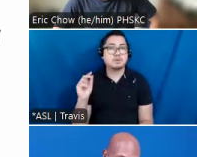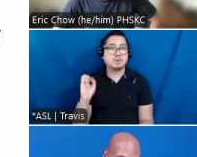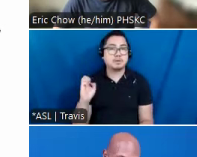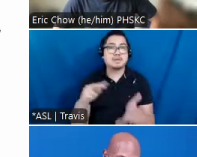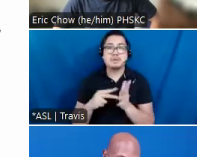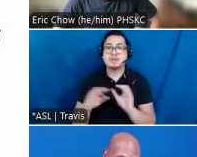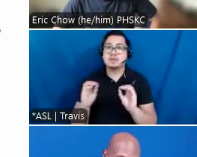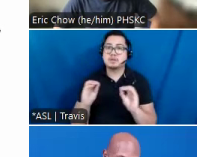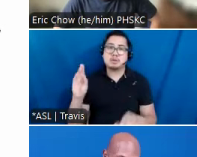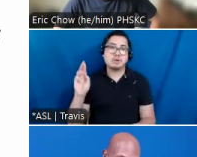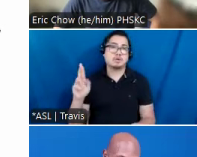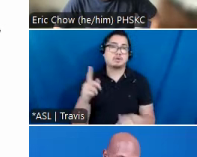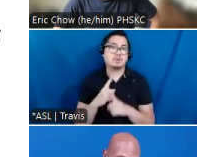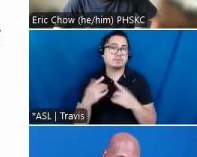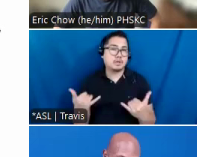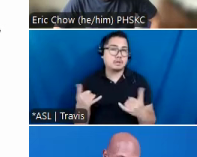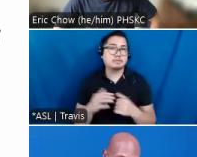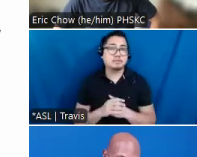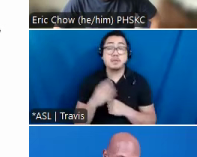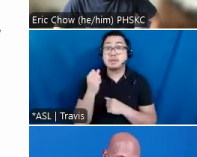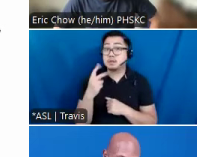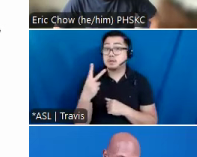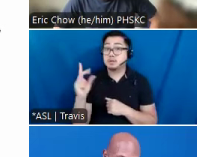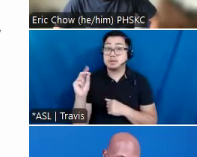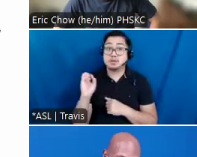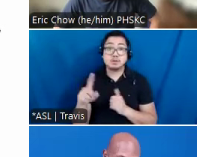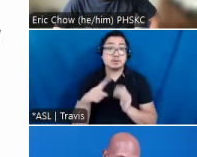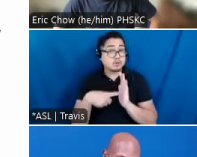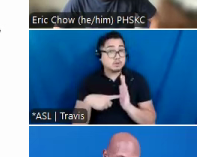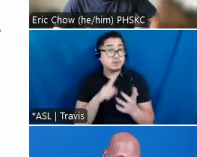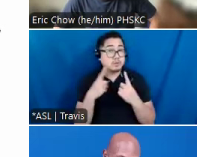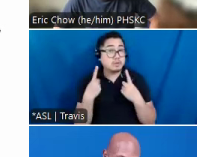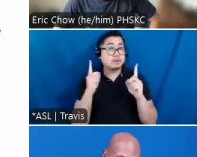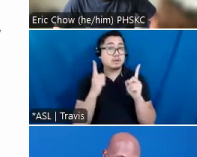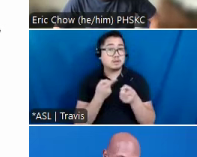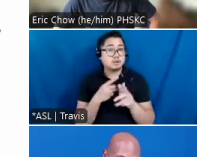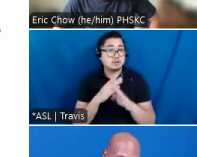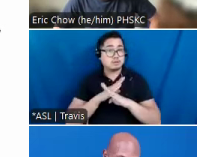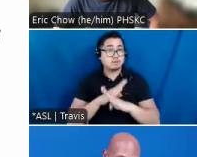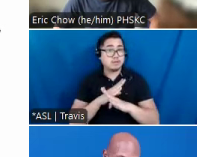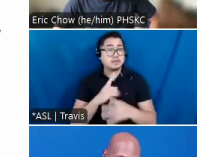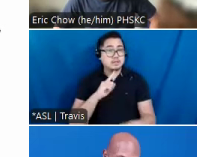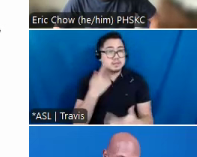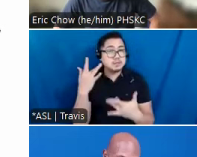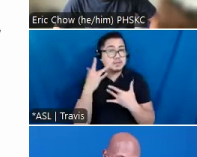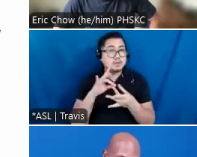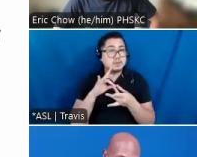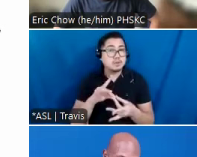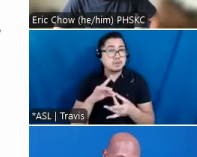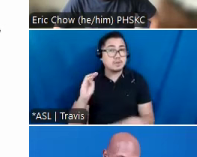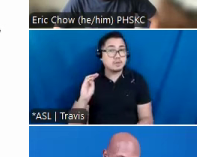at this time. Actually, the 2 doses have been shown to be actually pretty effective at preventing severe complications associated with